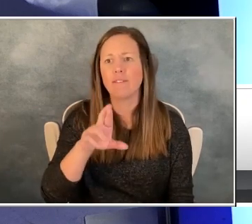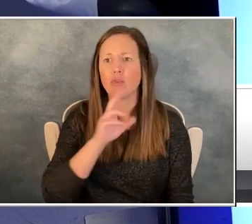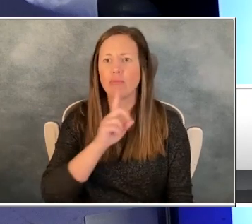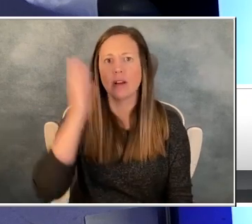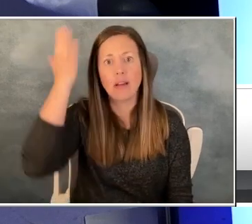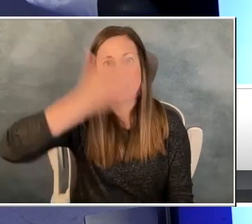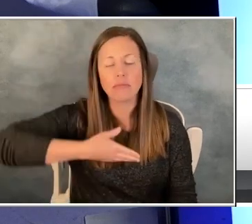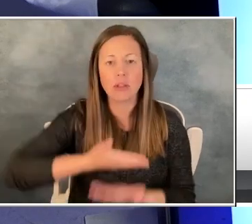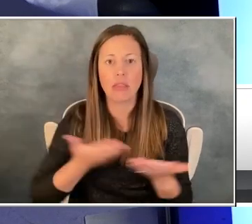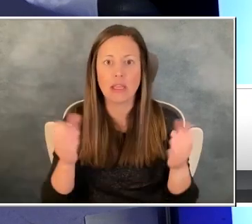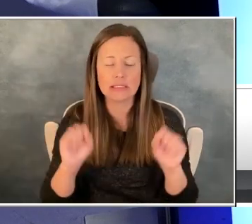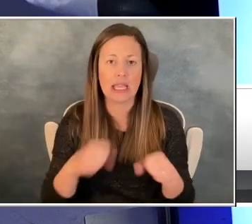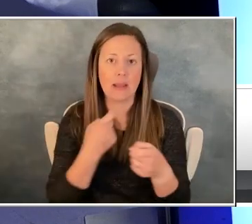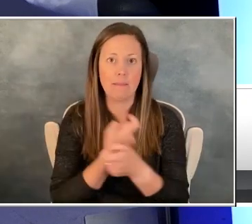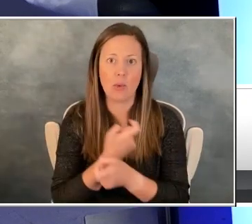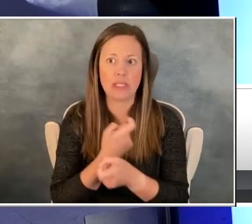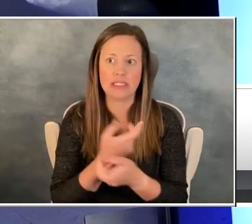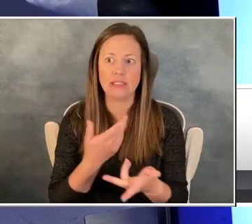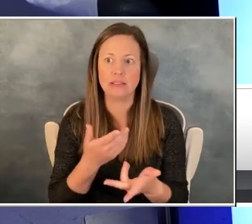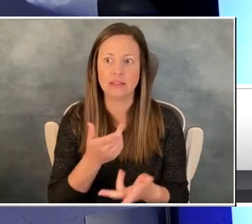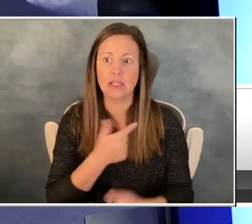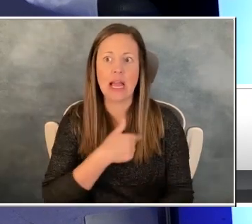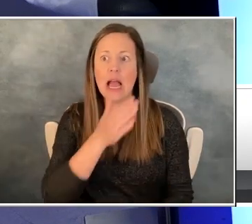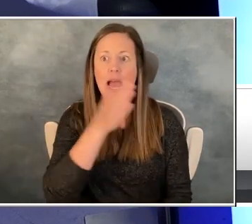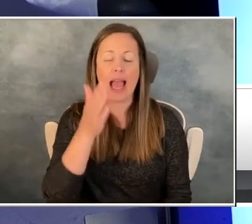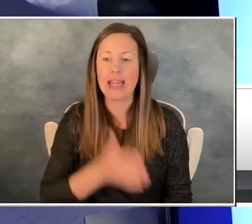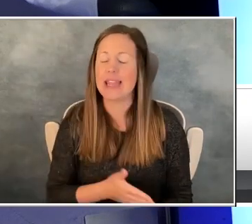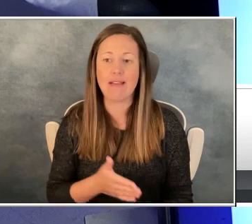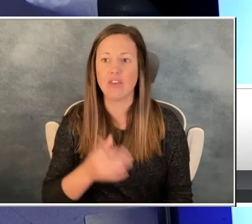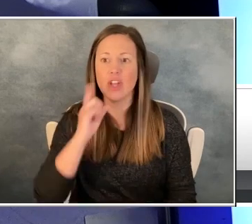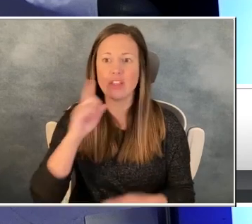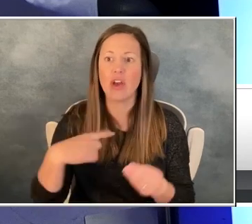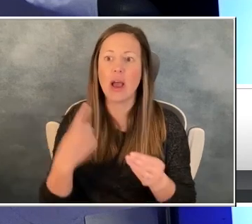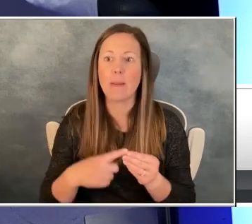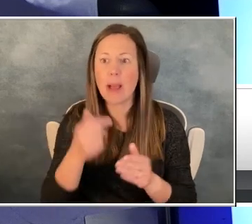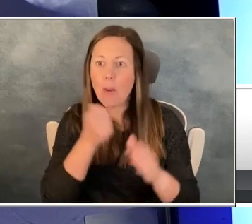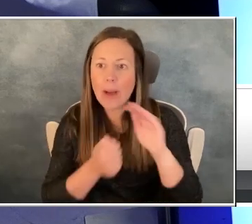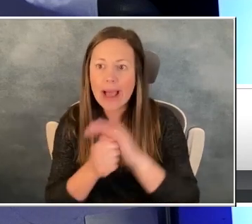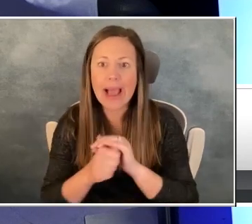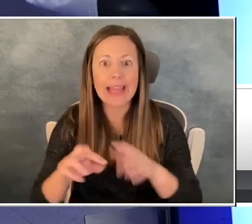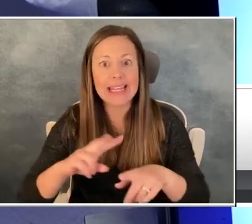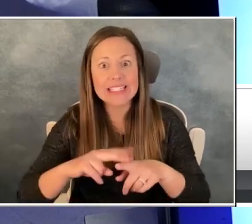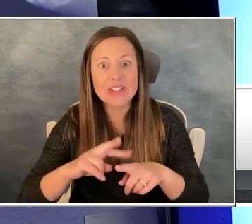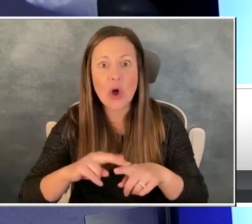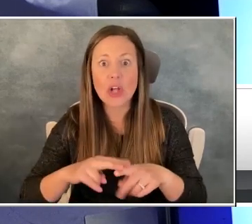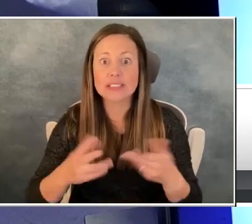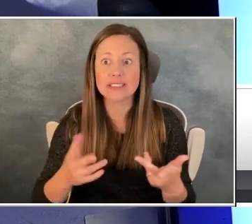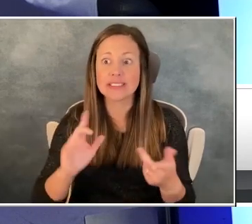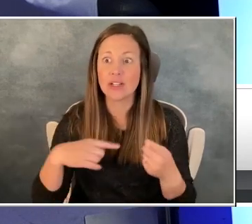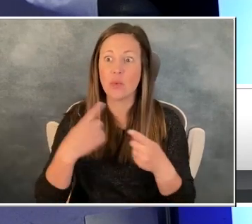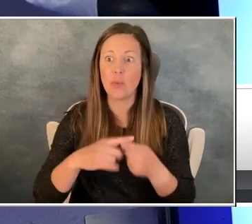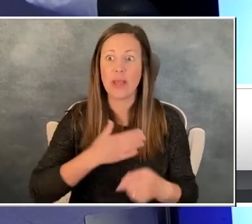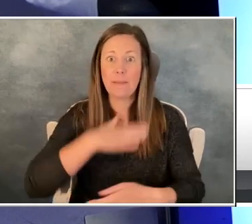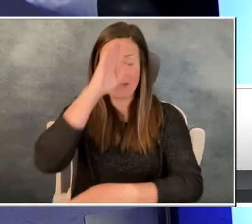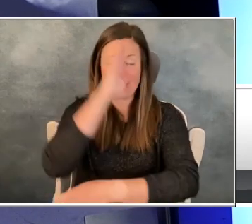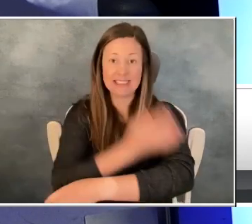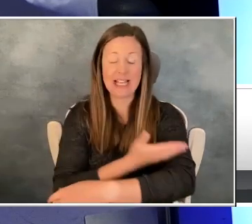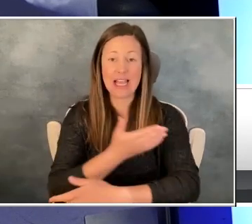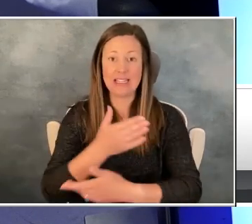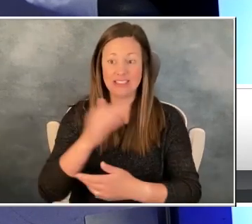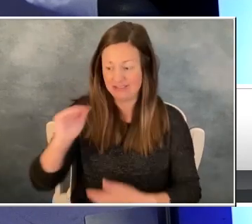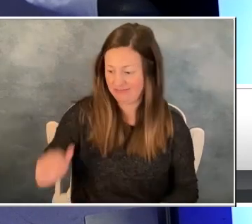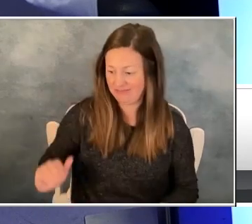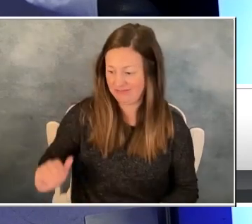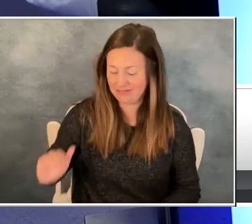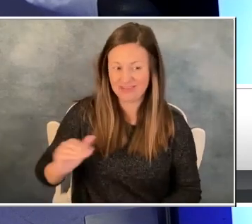I mean, Dr. Thornton, I never in a million years did I think of hiding salt when my son was a toddler. Most people know cleaning liquids